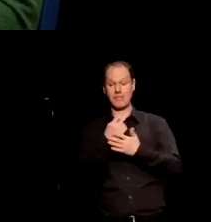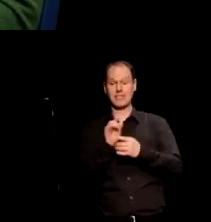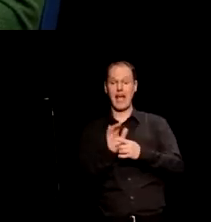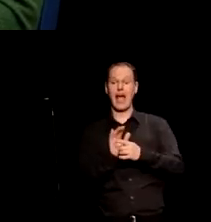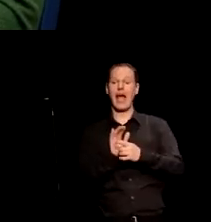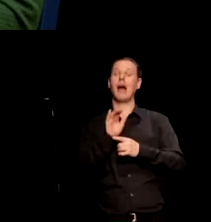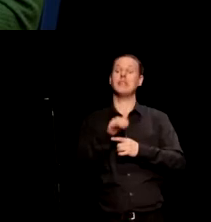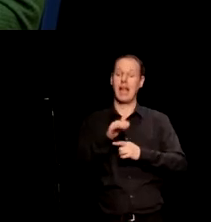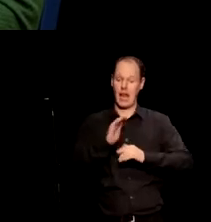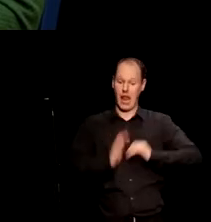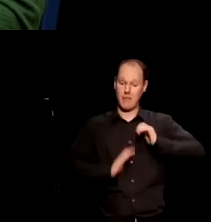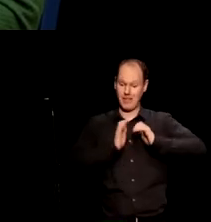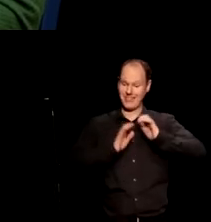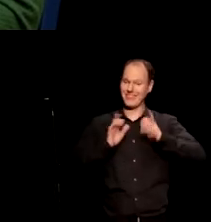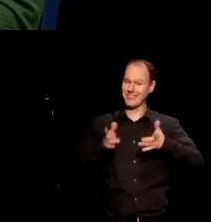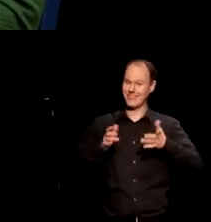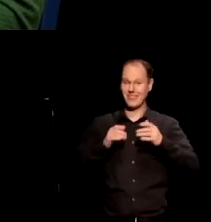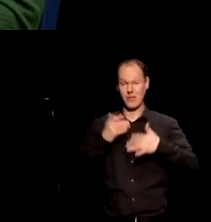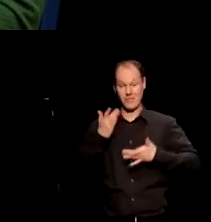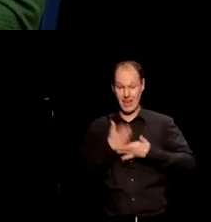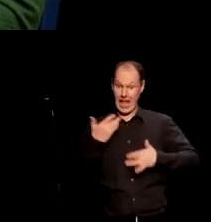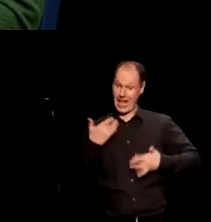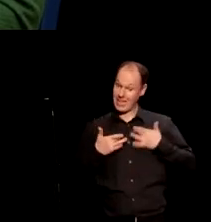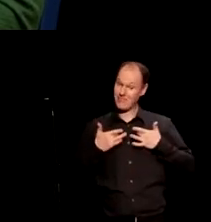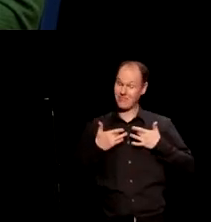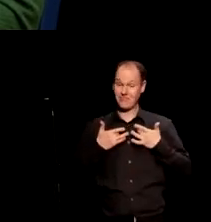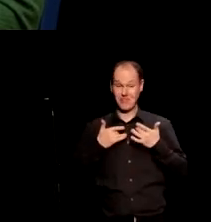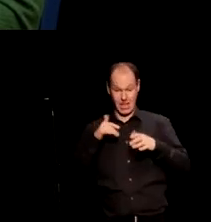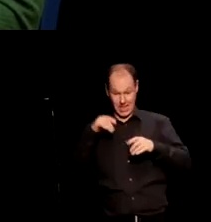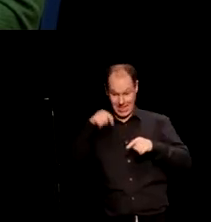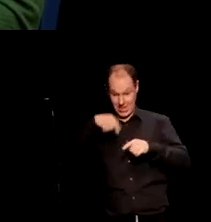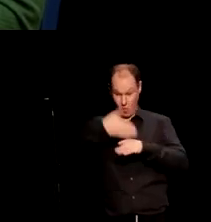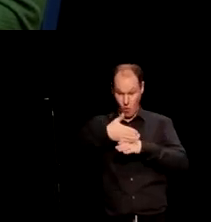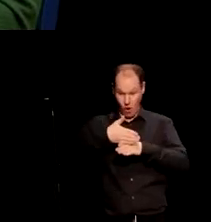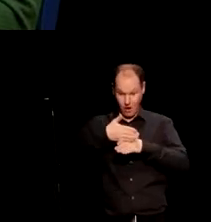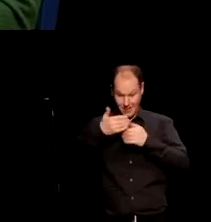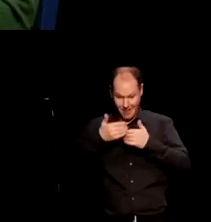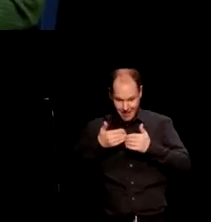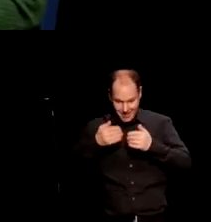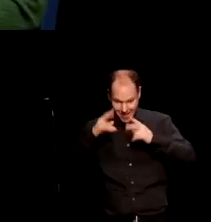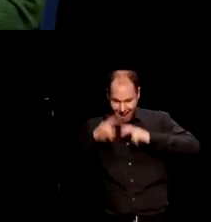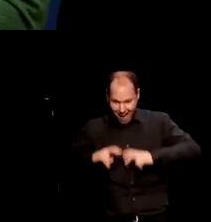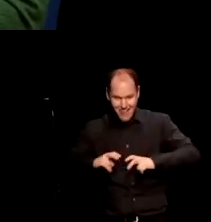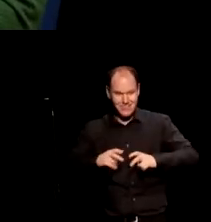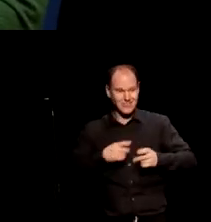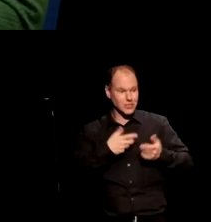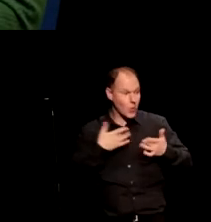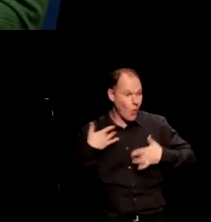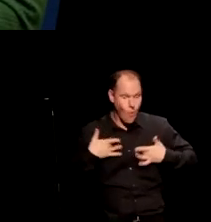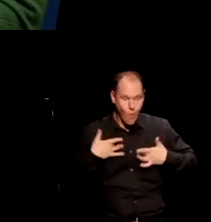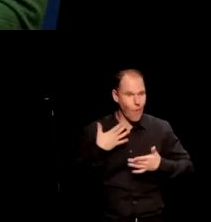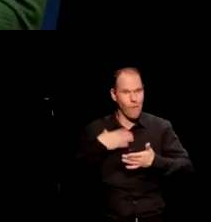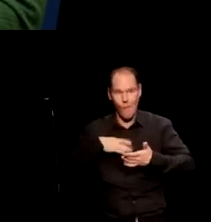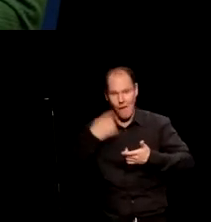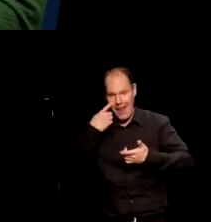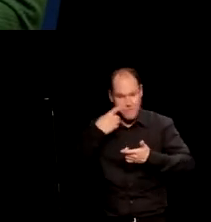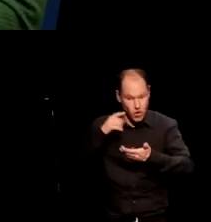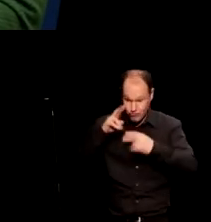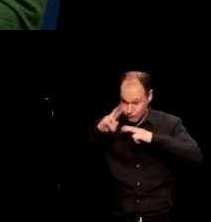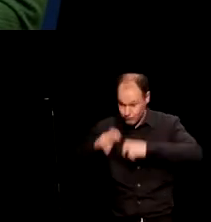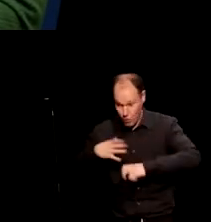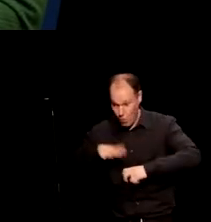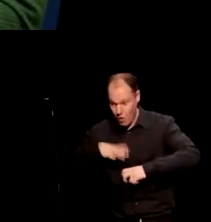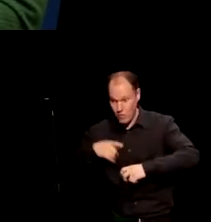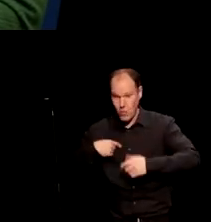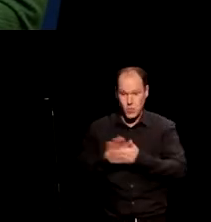digitization of the work and getting more to each other. You know, as soon as you talk, I'm on it, looking to find it on here. Right, that's it, that's